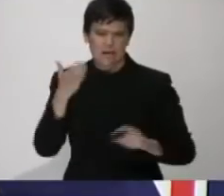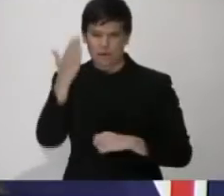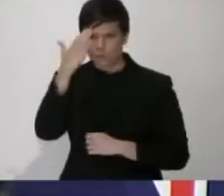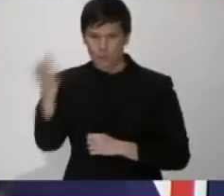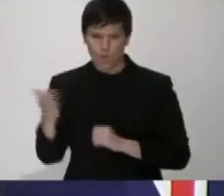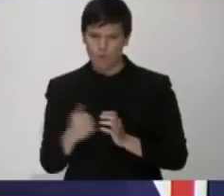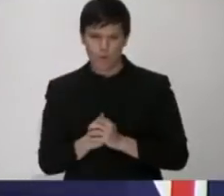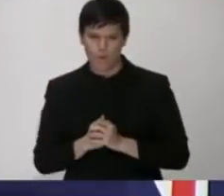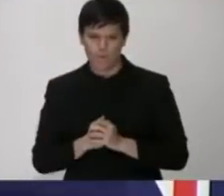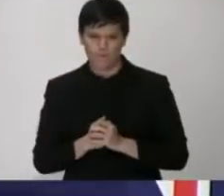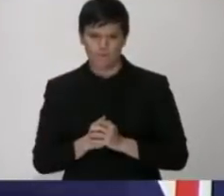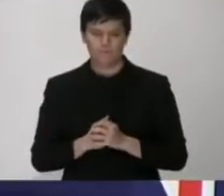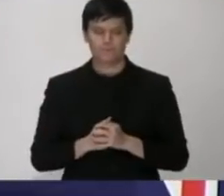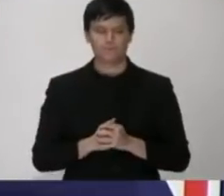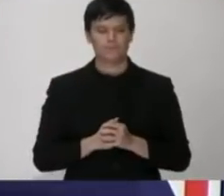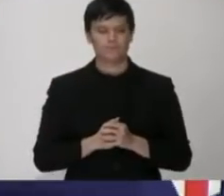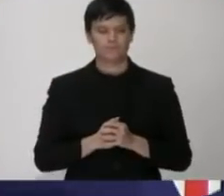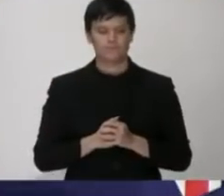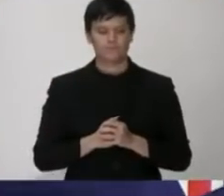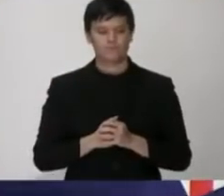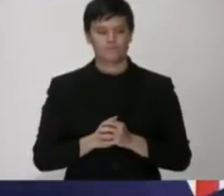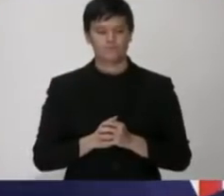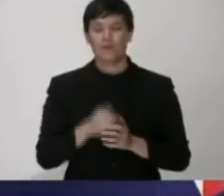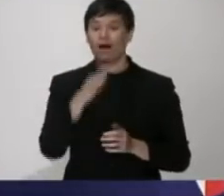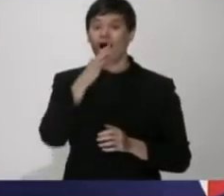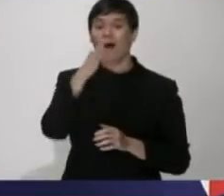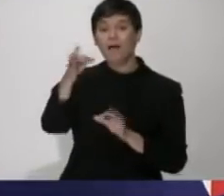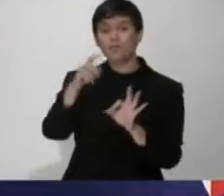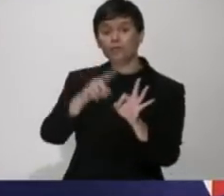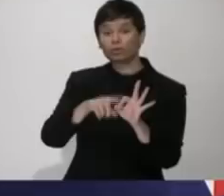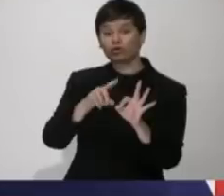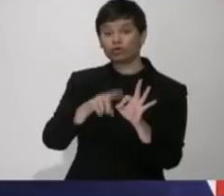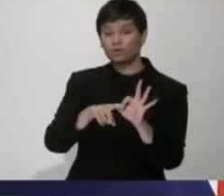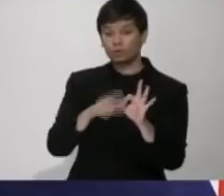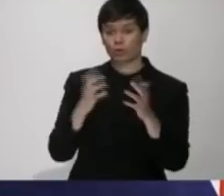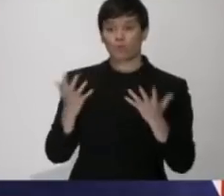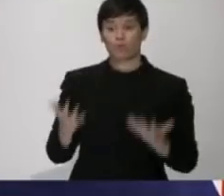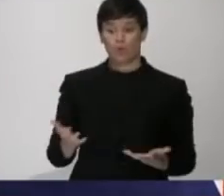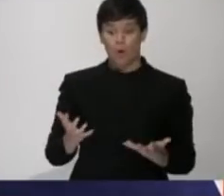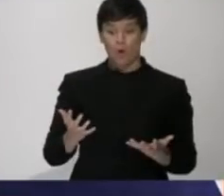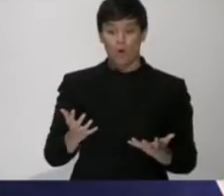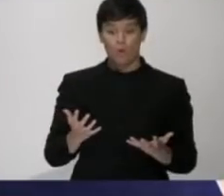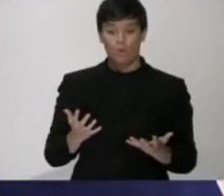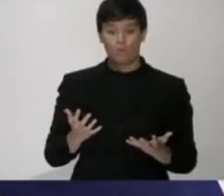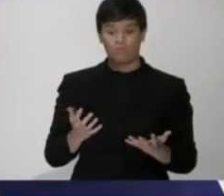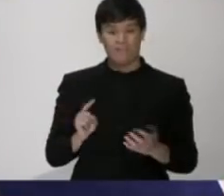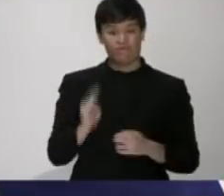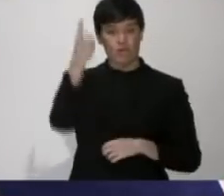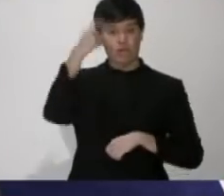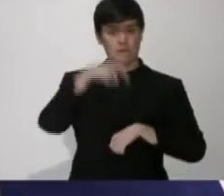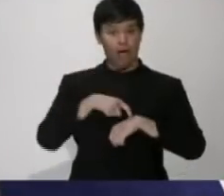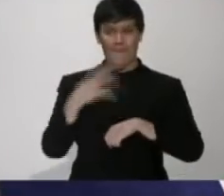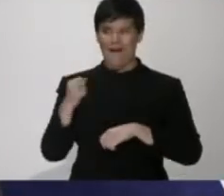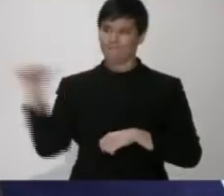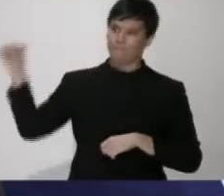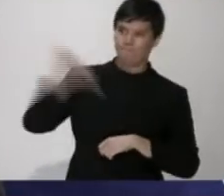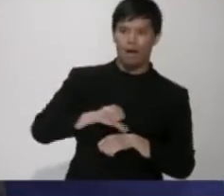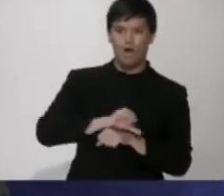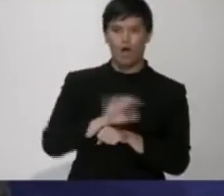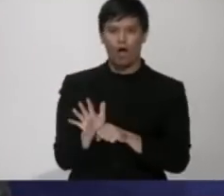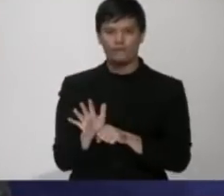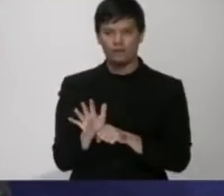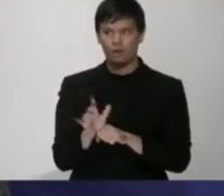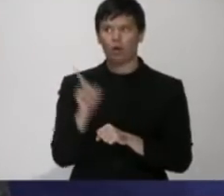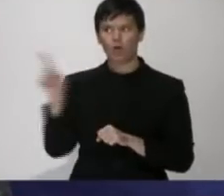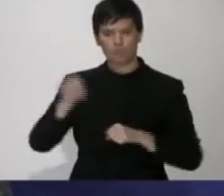you. Does this set a precedent about what happens if there is another outbreak? I mean, you've done one focused on this outbreak, and you've said Auckland's such a big part of the economy.